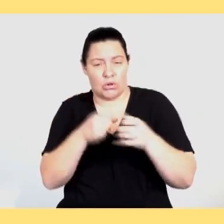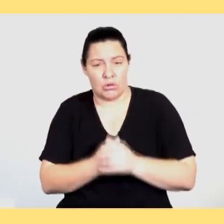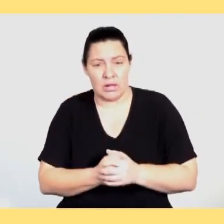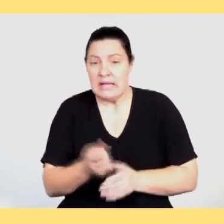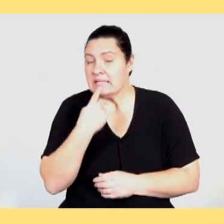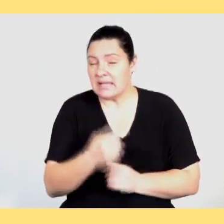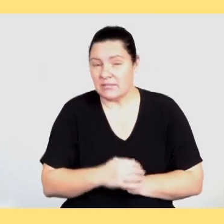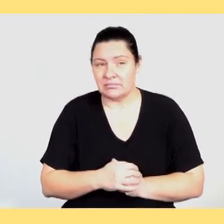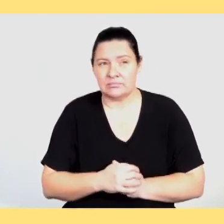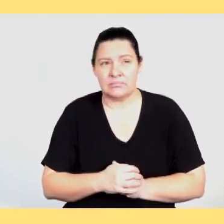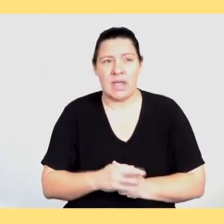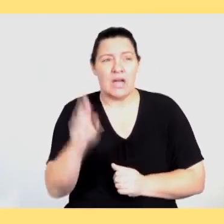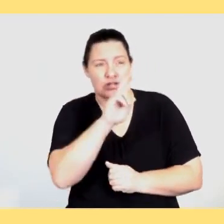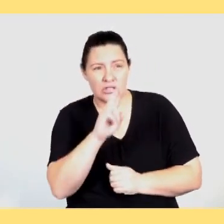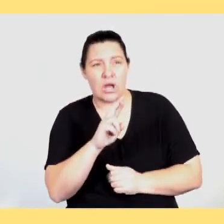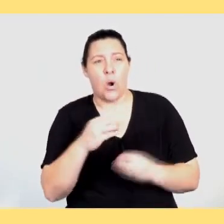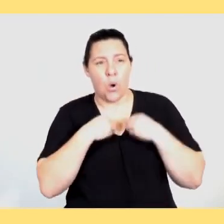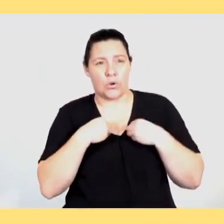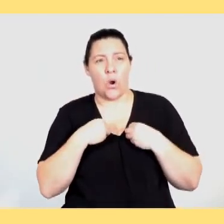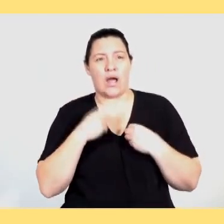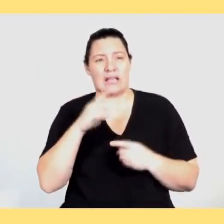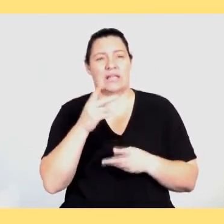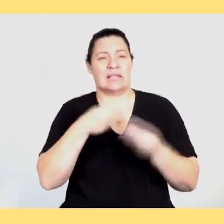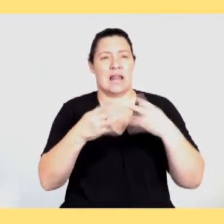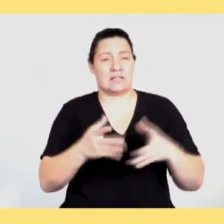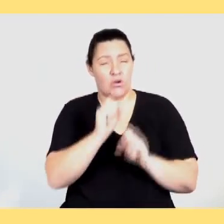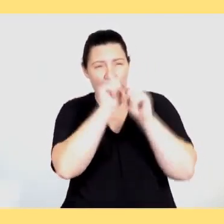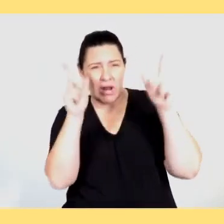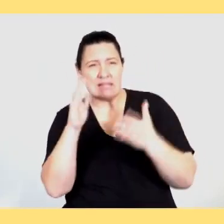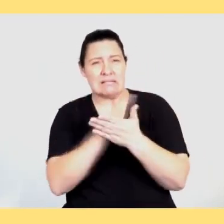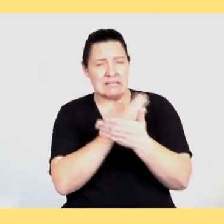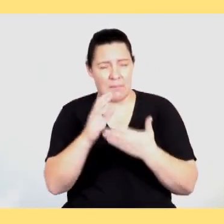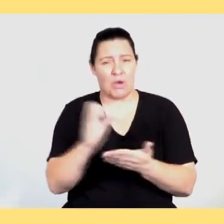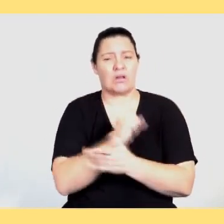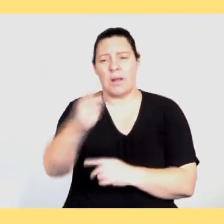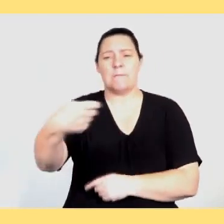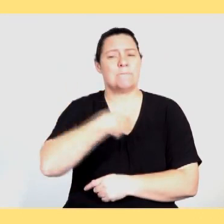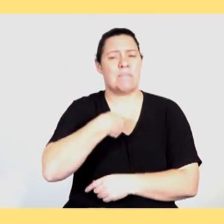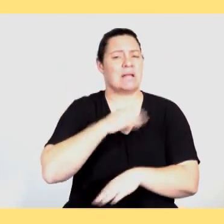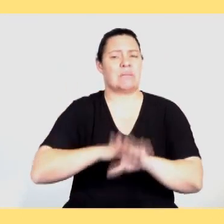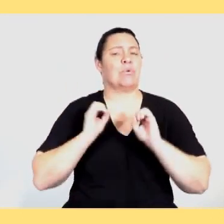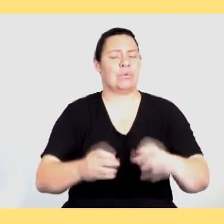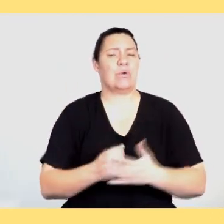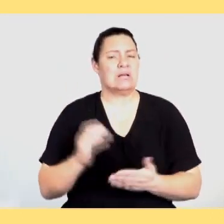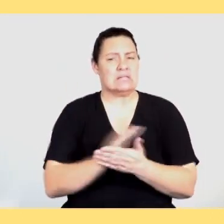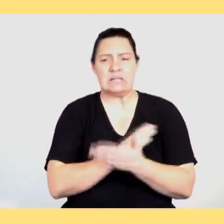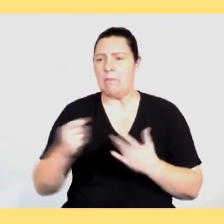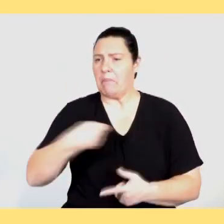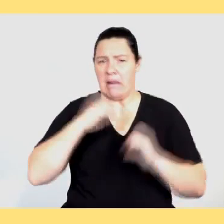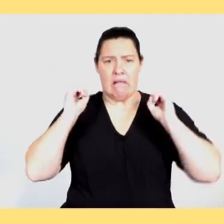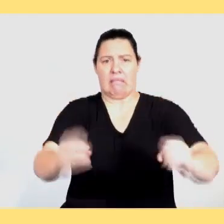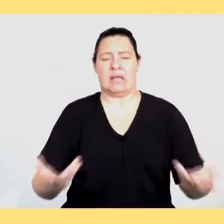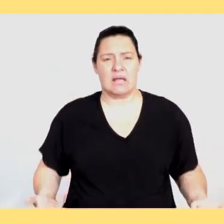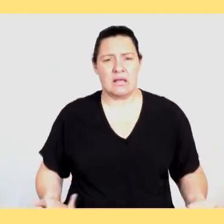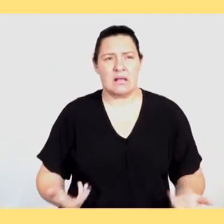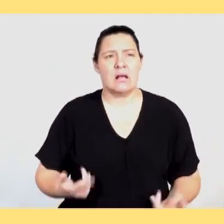controls. It says, Rajesh, the owner of Kasi Dealers, has realized that some of his credit customers are not paying on time and some eventually do not